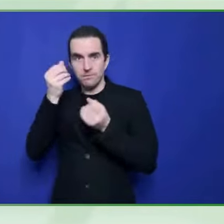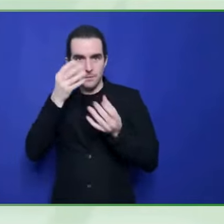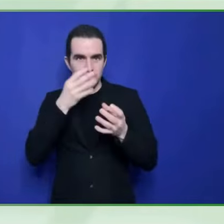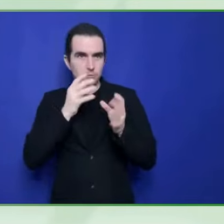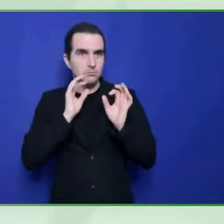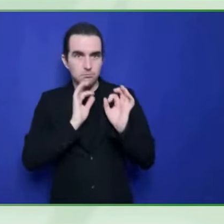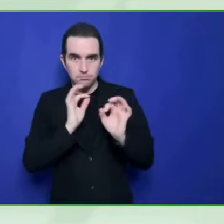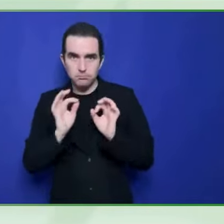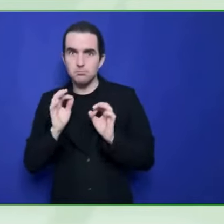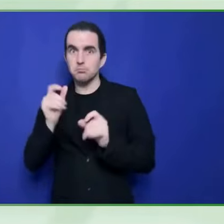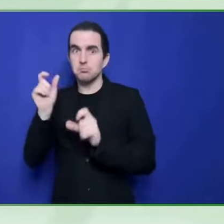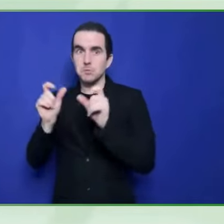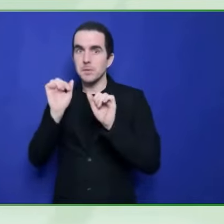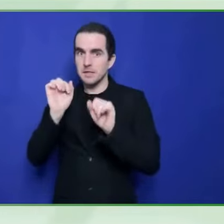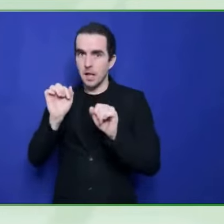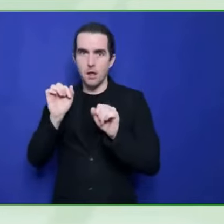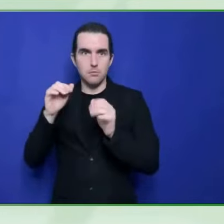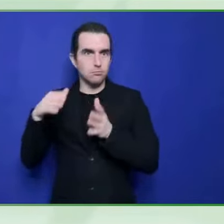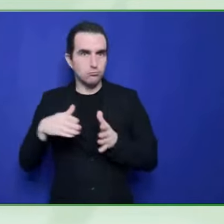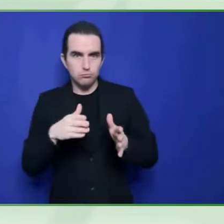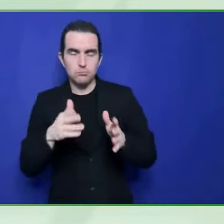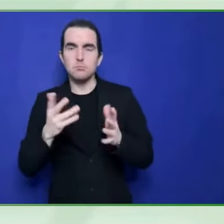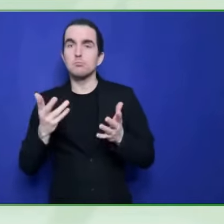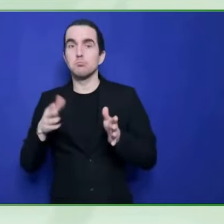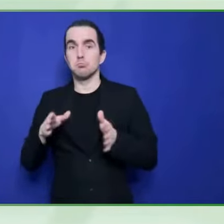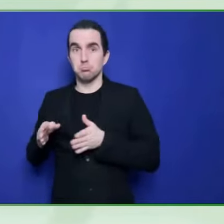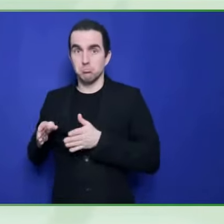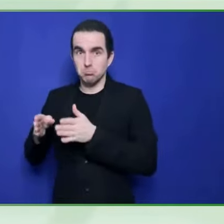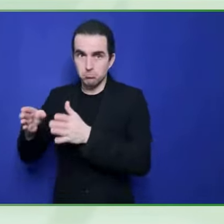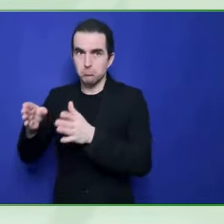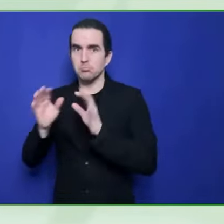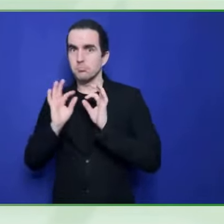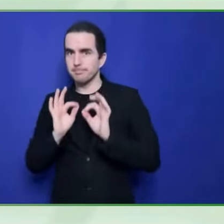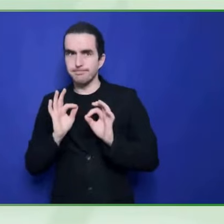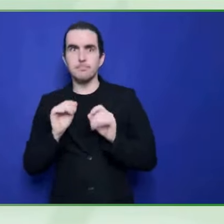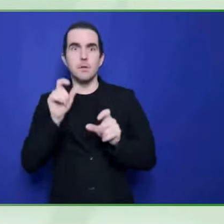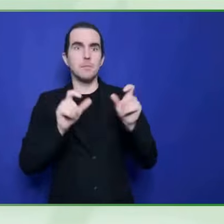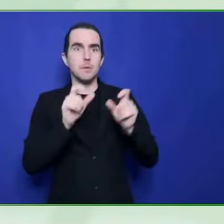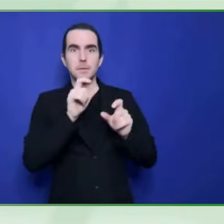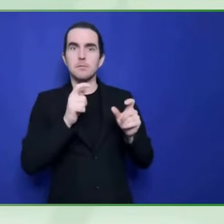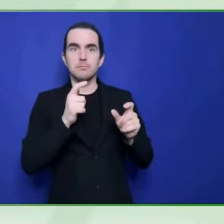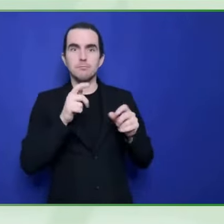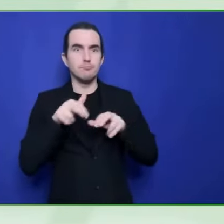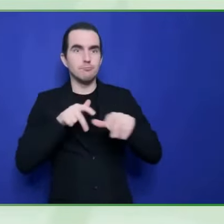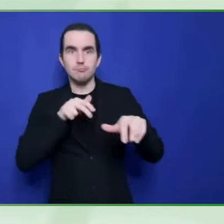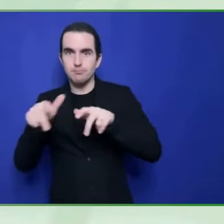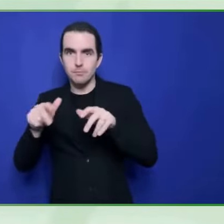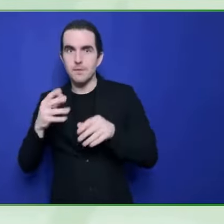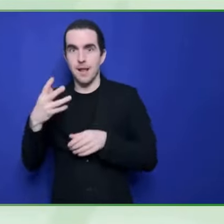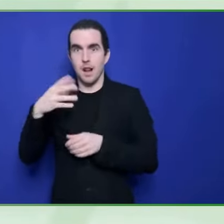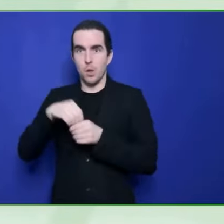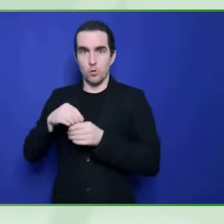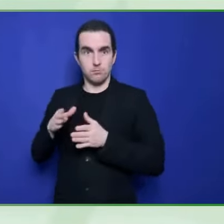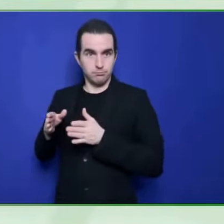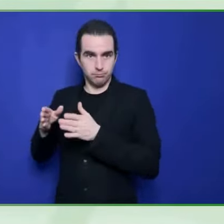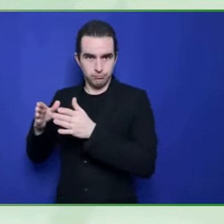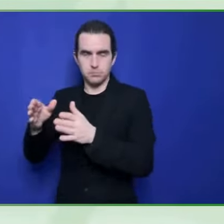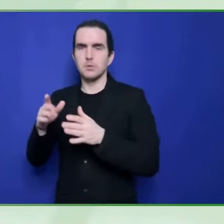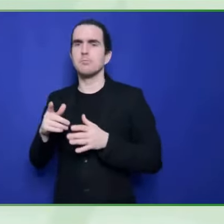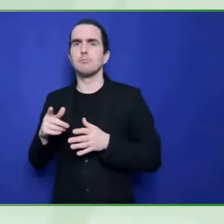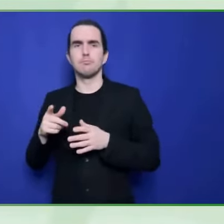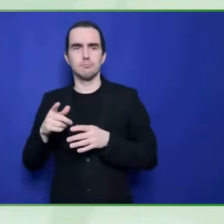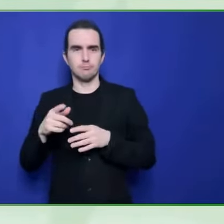are connected. And then what's really crucial, I think, also is that local community decides on